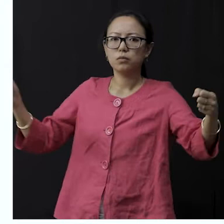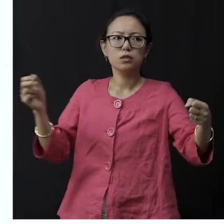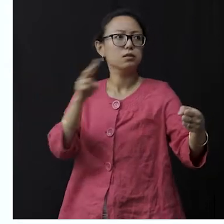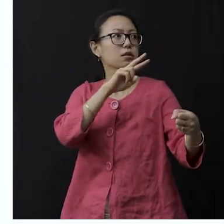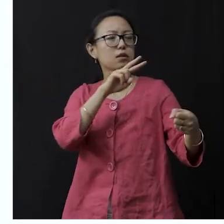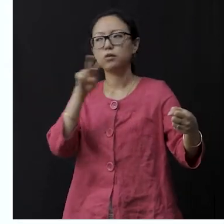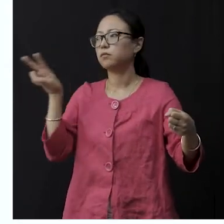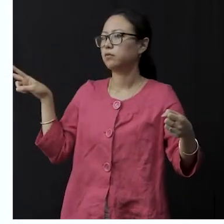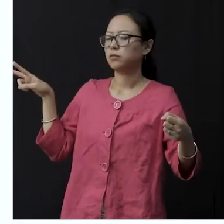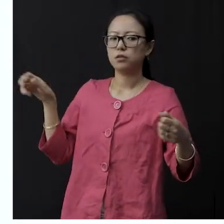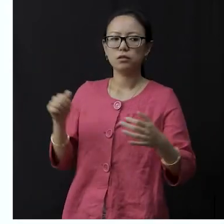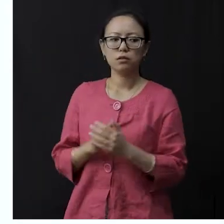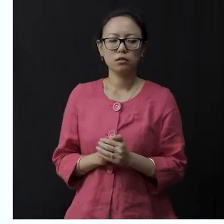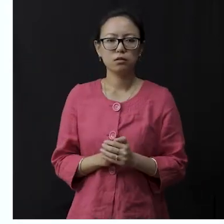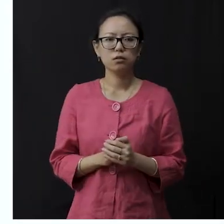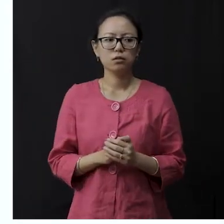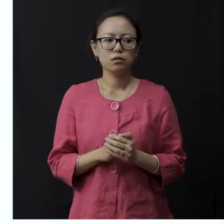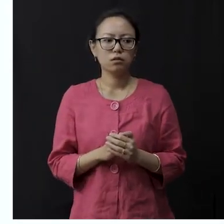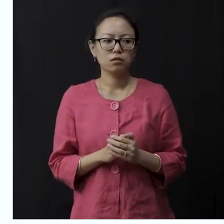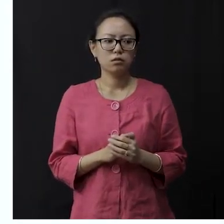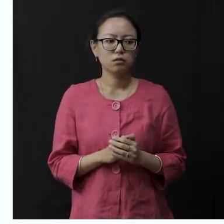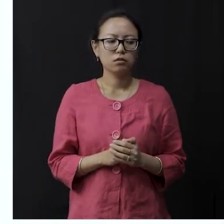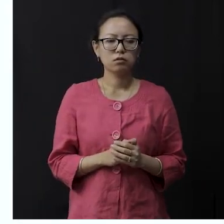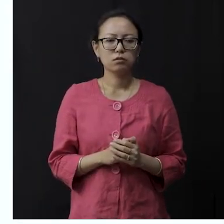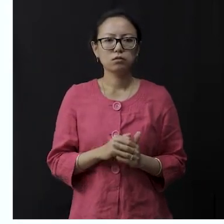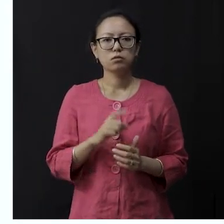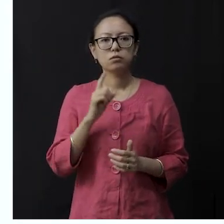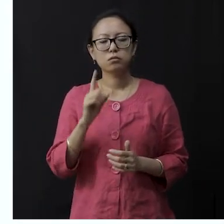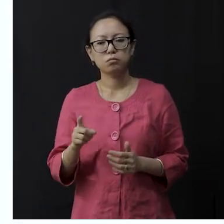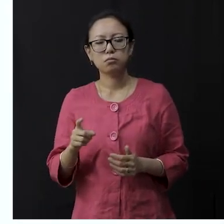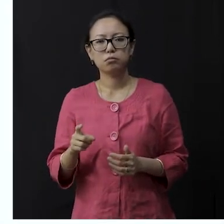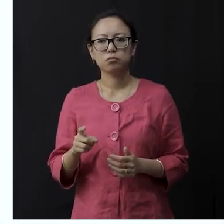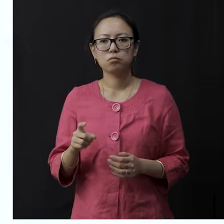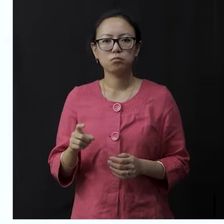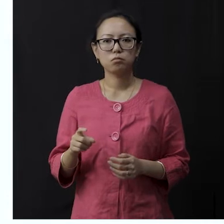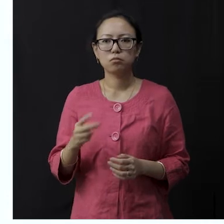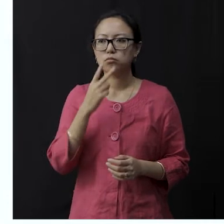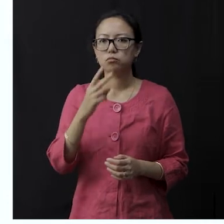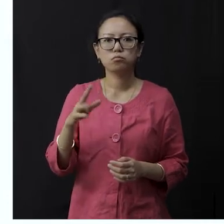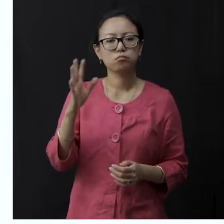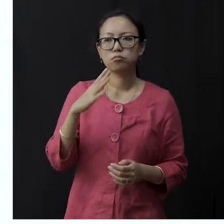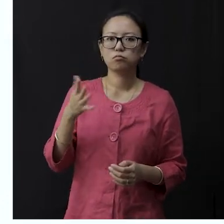no, there was a stirring in the still dark night.